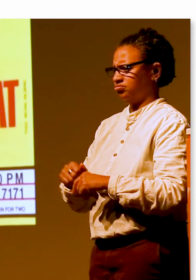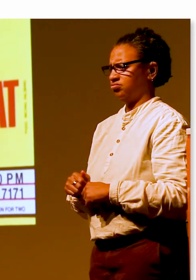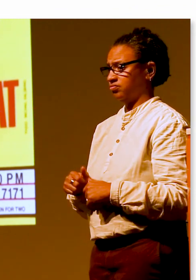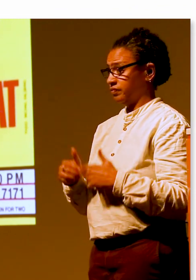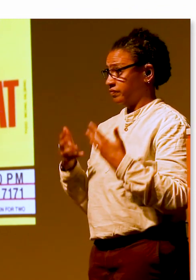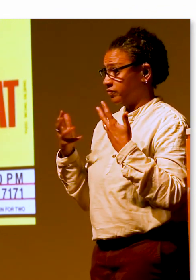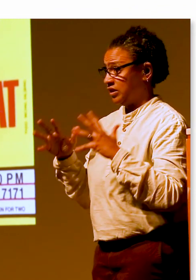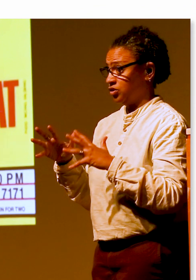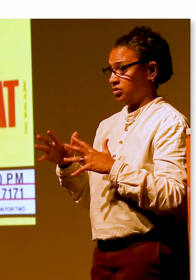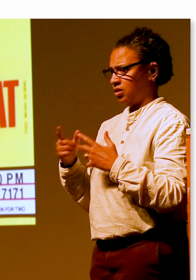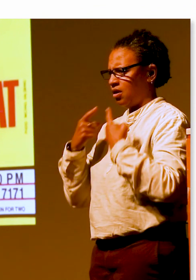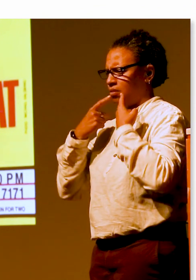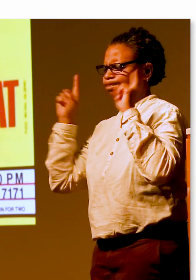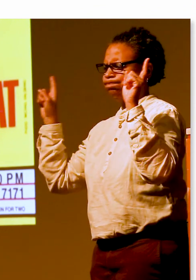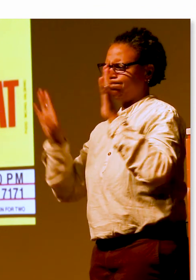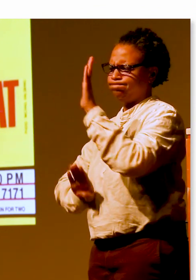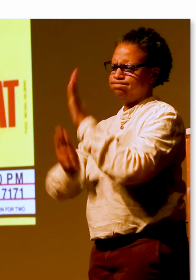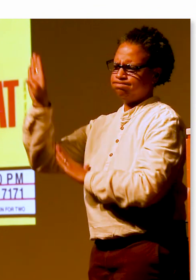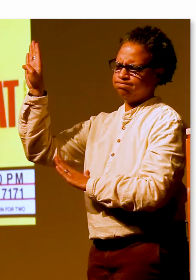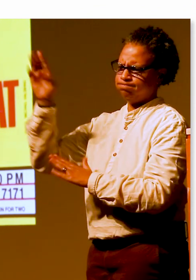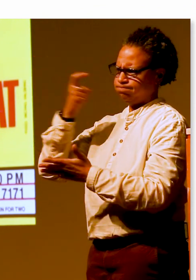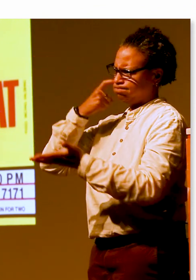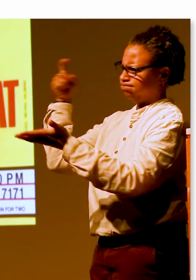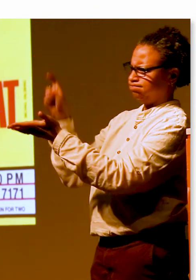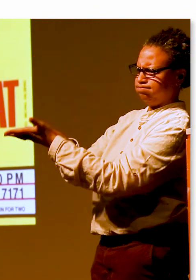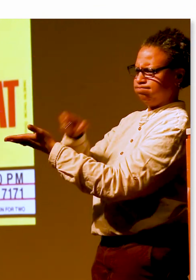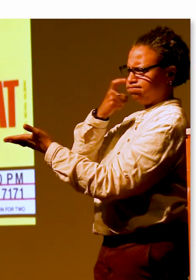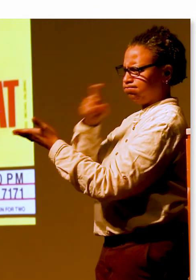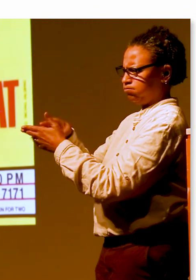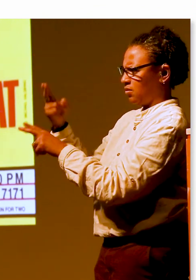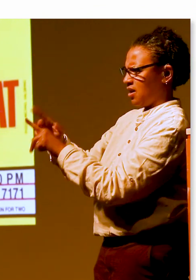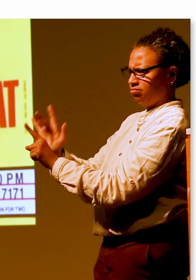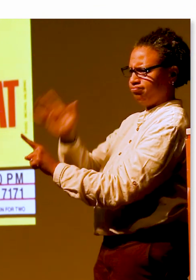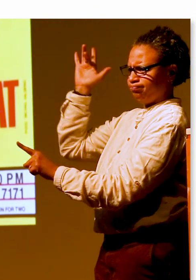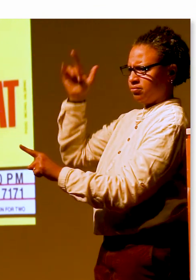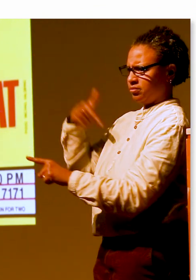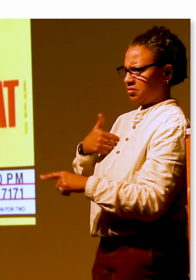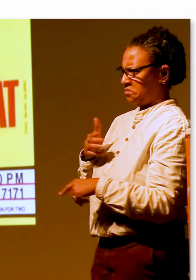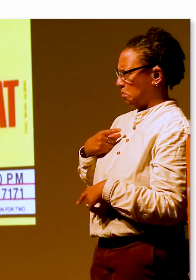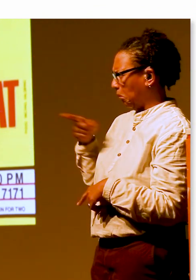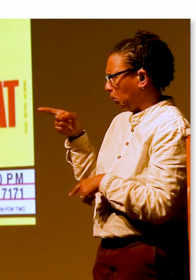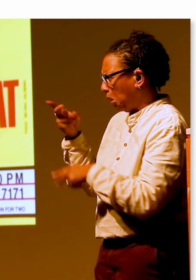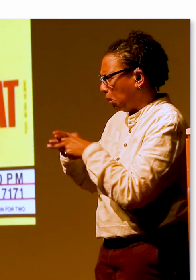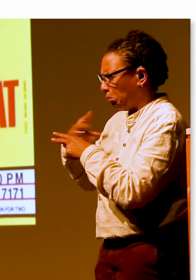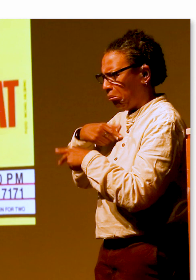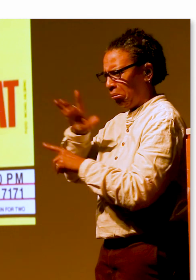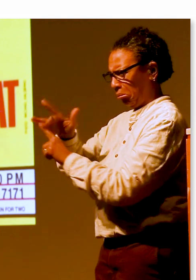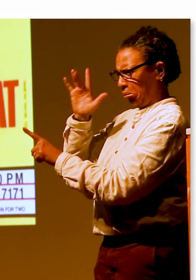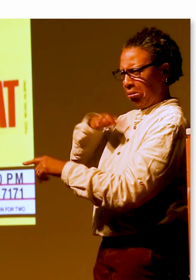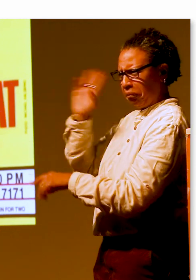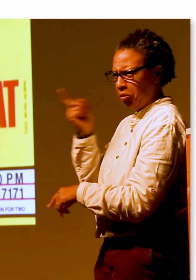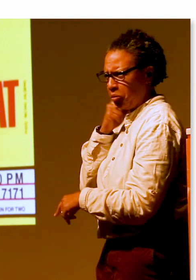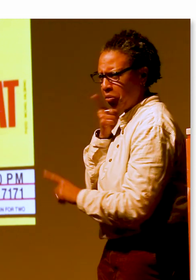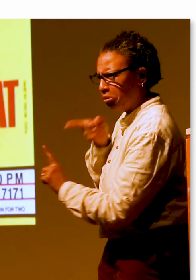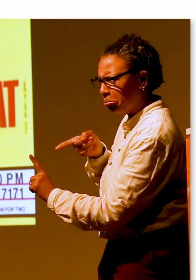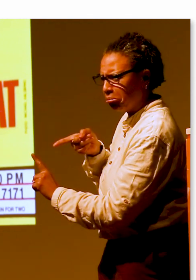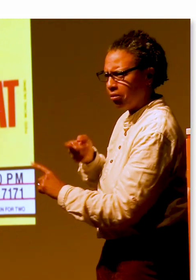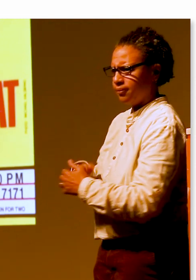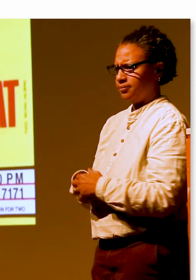these incredible levels of acclaim, I've never heard of. I started to think of him in that immediate moment as the